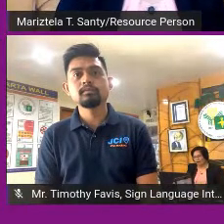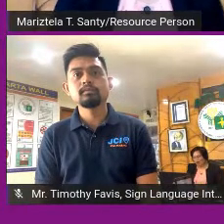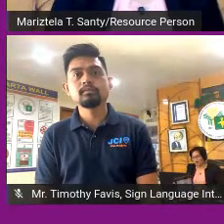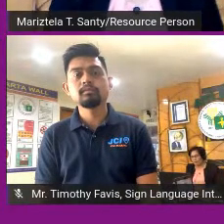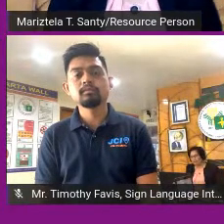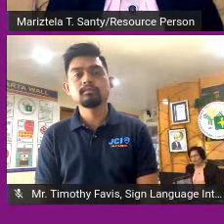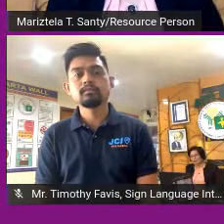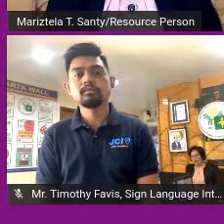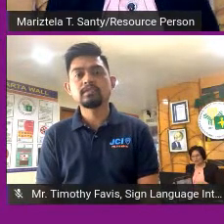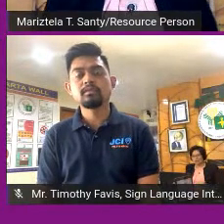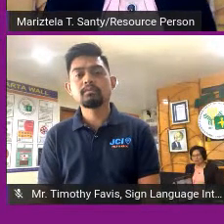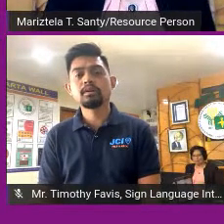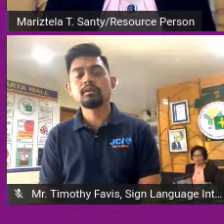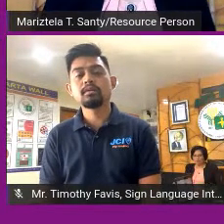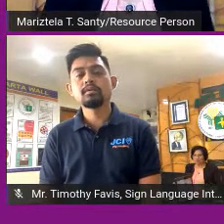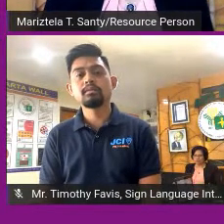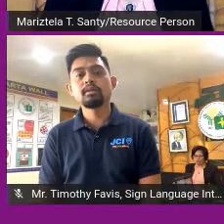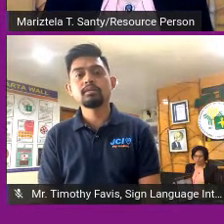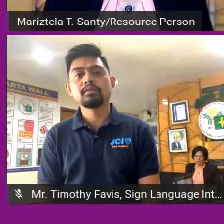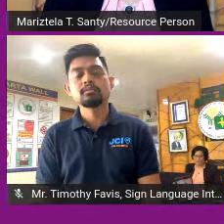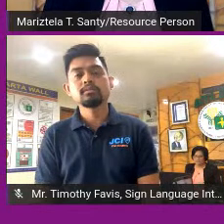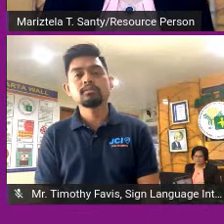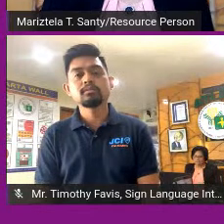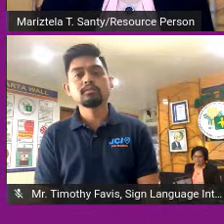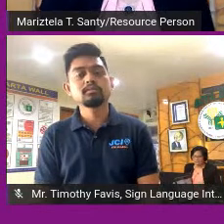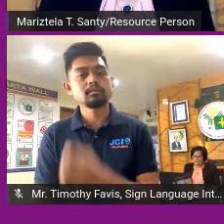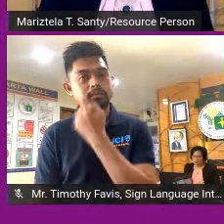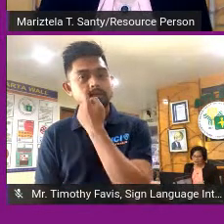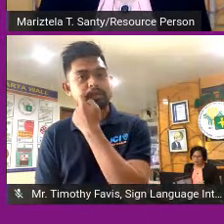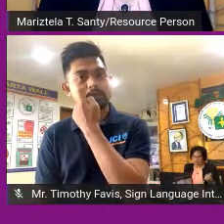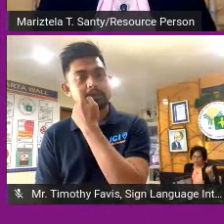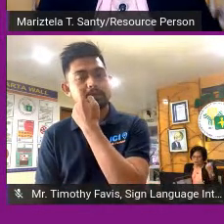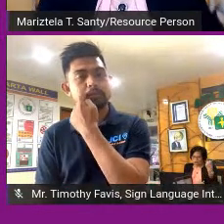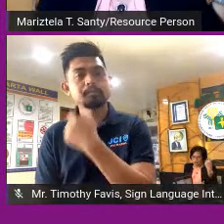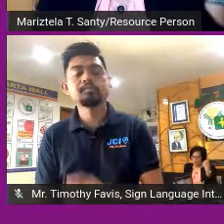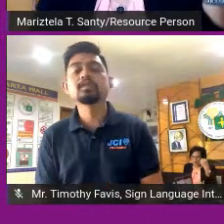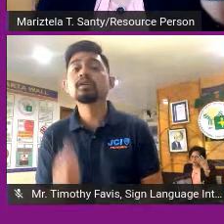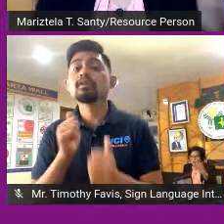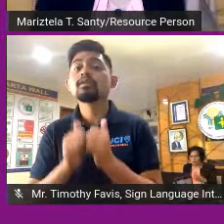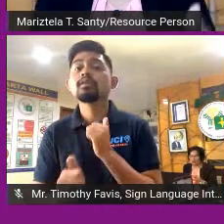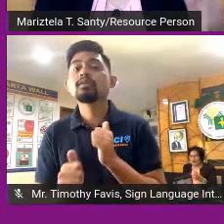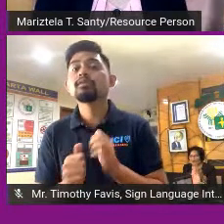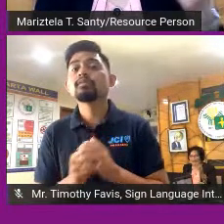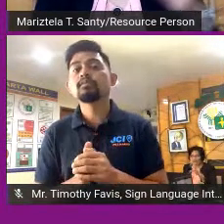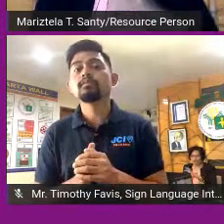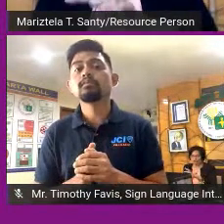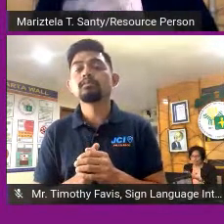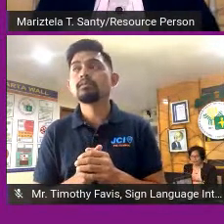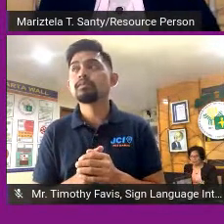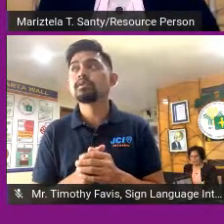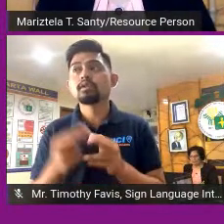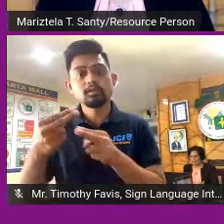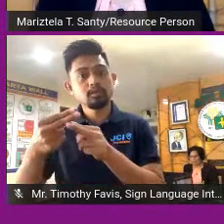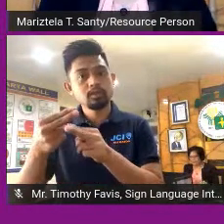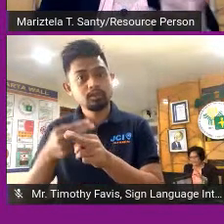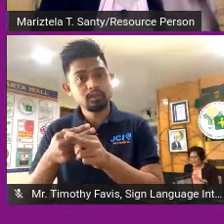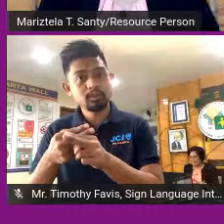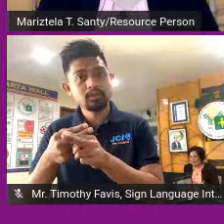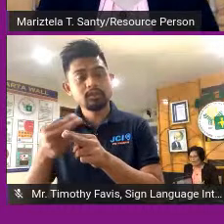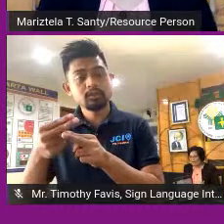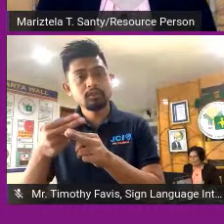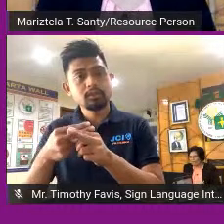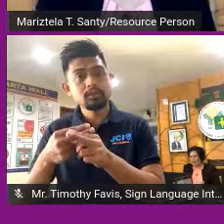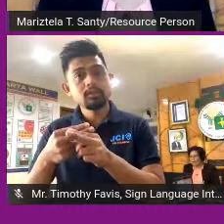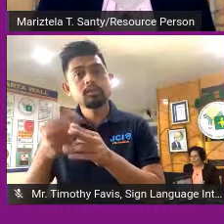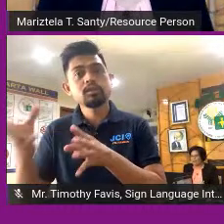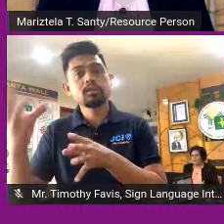Belonging. Yung belonging mo, yung ano mo, we belong to one. So ito po ang short ano natin.